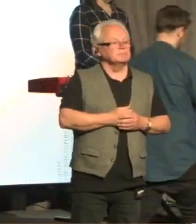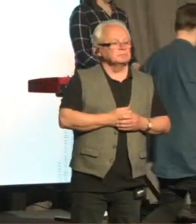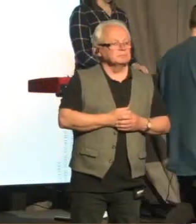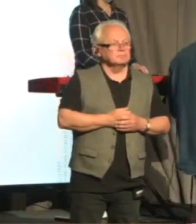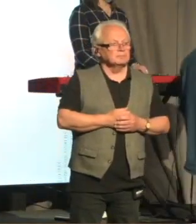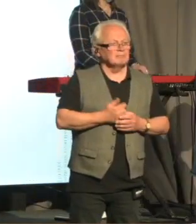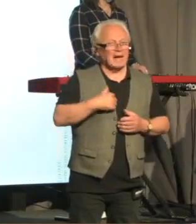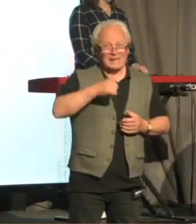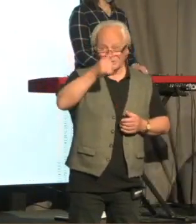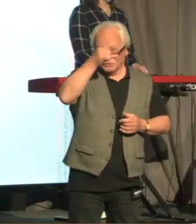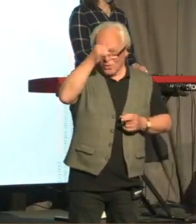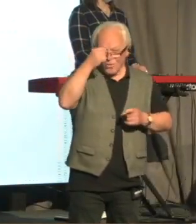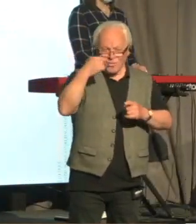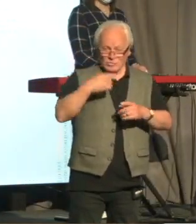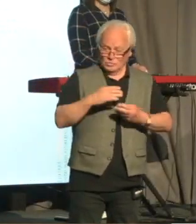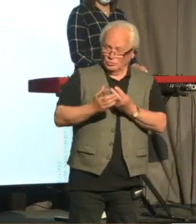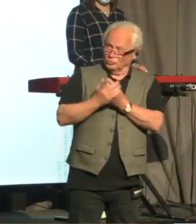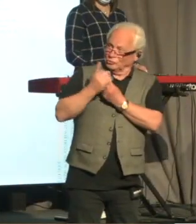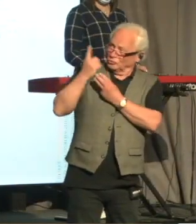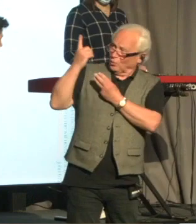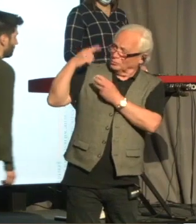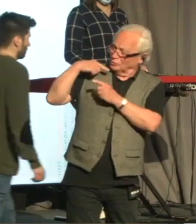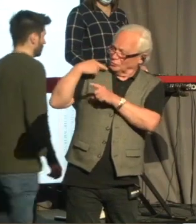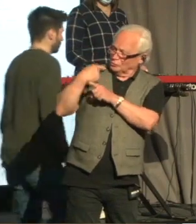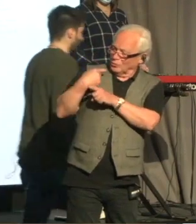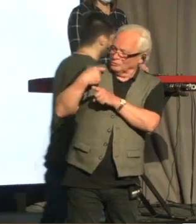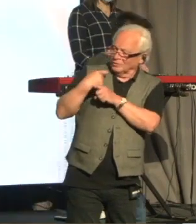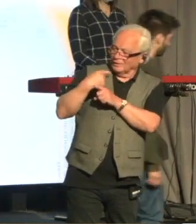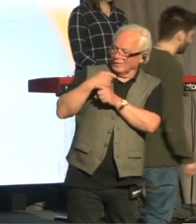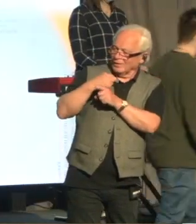I know God is speaking to hearts today.